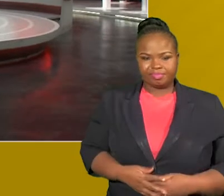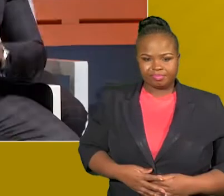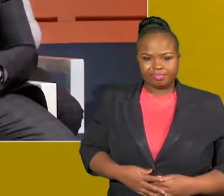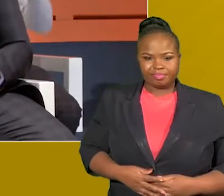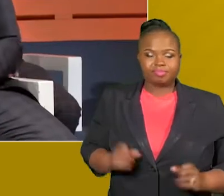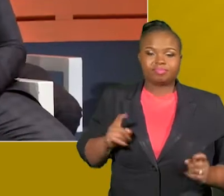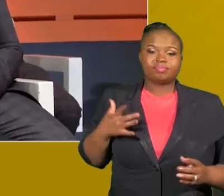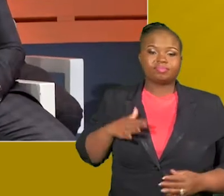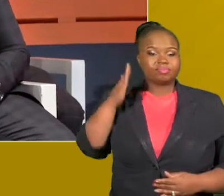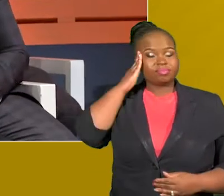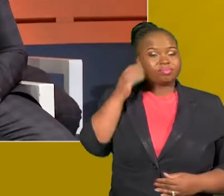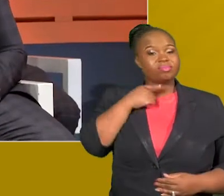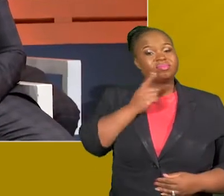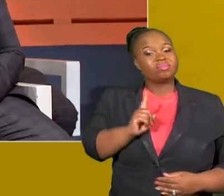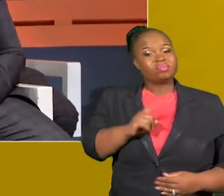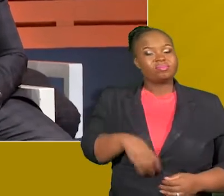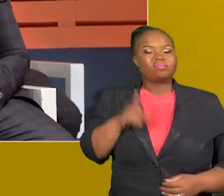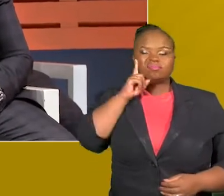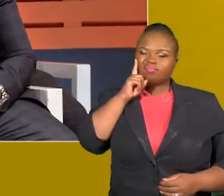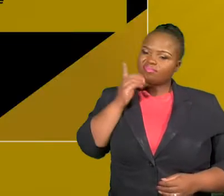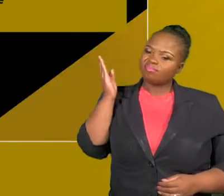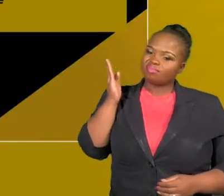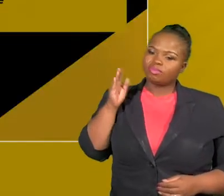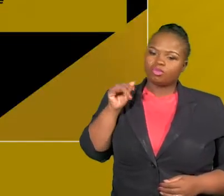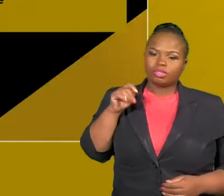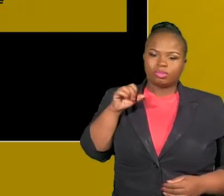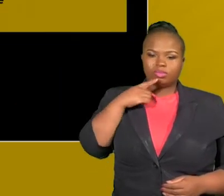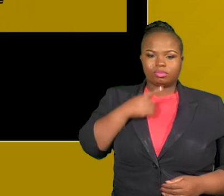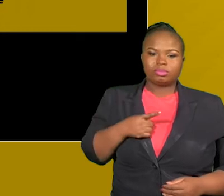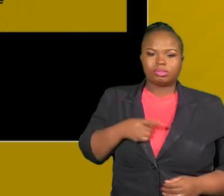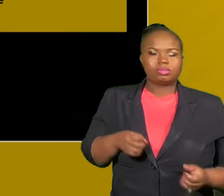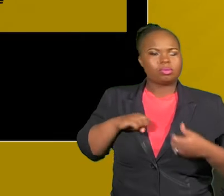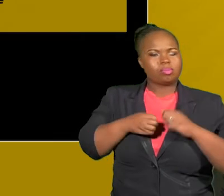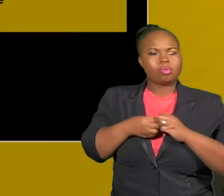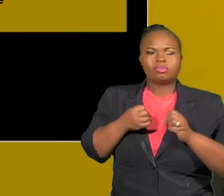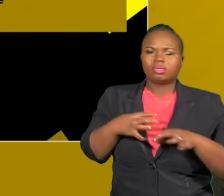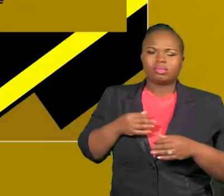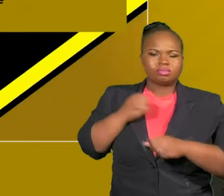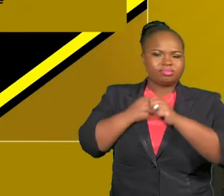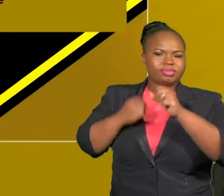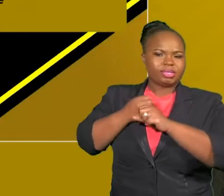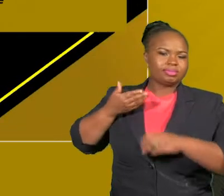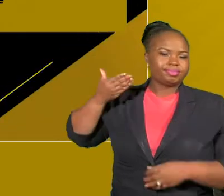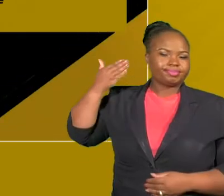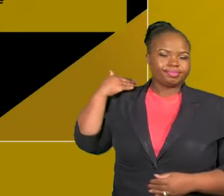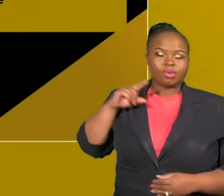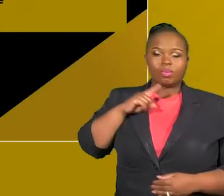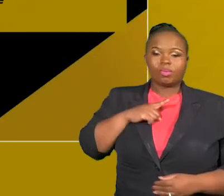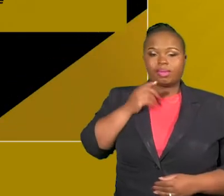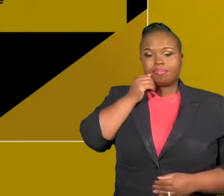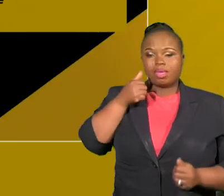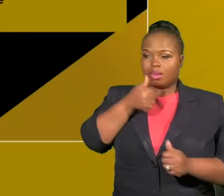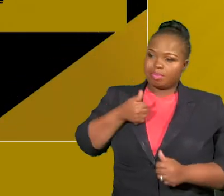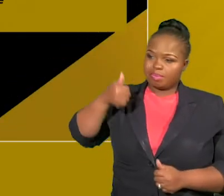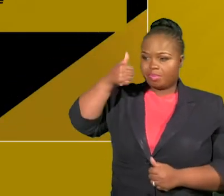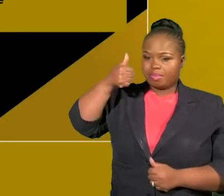Let's also find out from you, Kututina Patu Tabralam Shange. Let's see something from Kutato Ute. This problem started many years ago when men were only heads of the house and